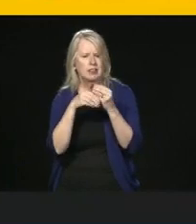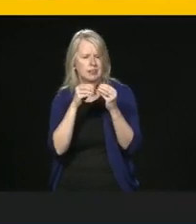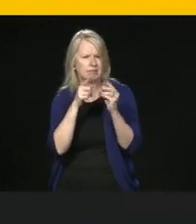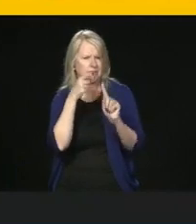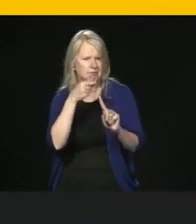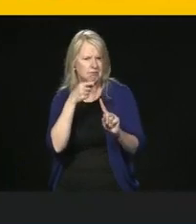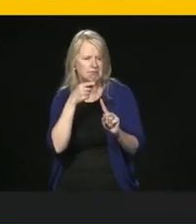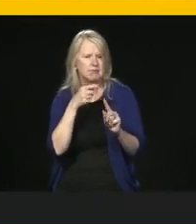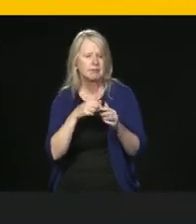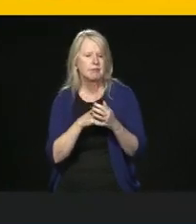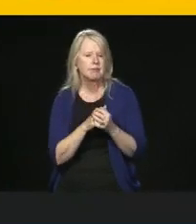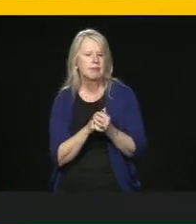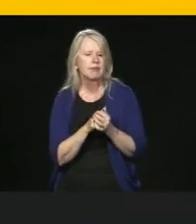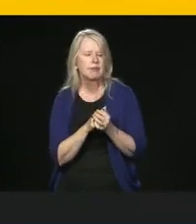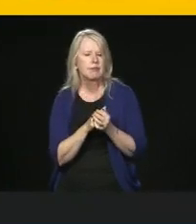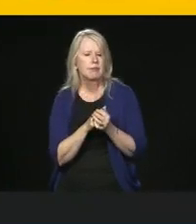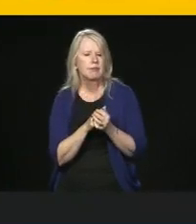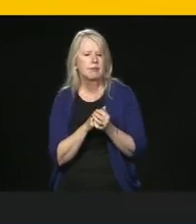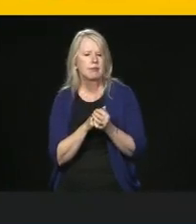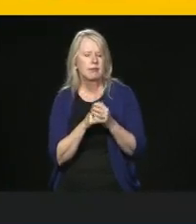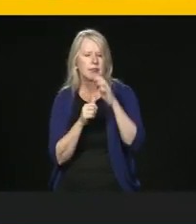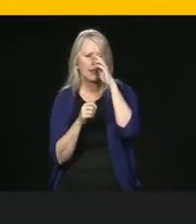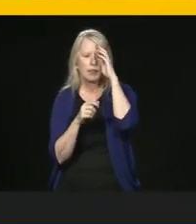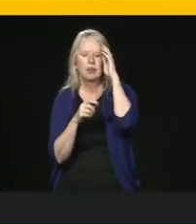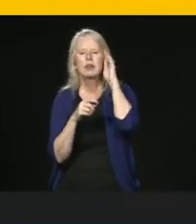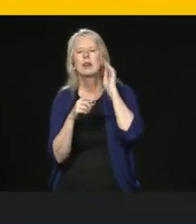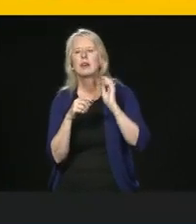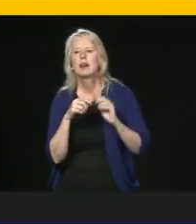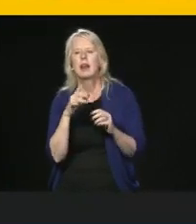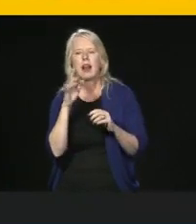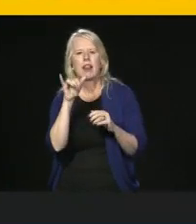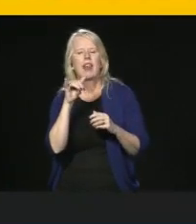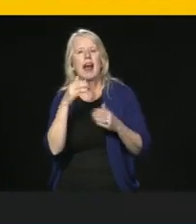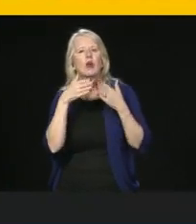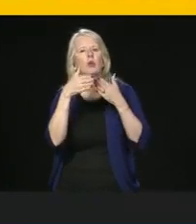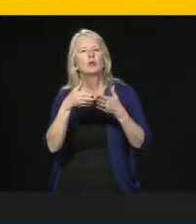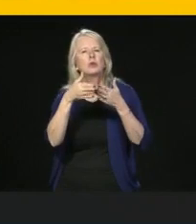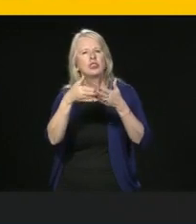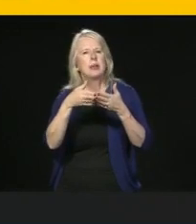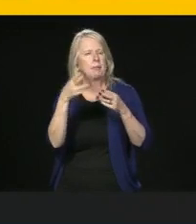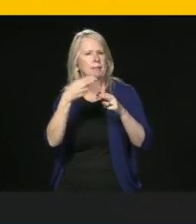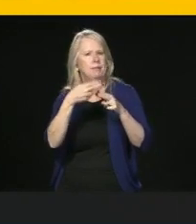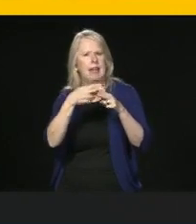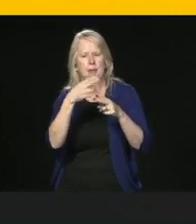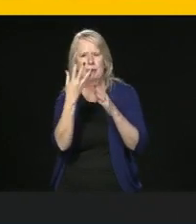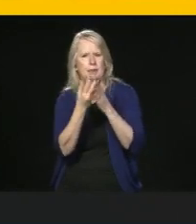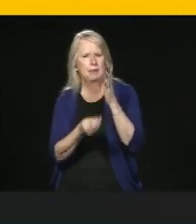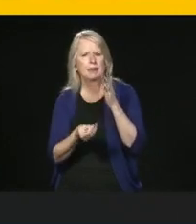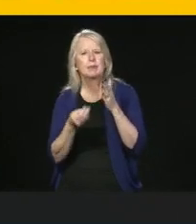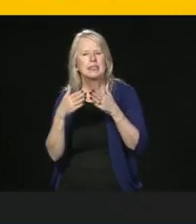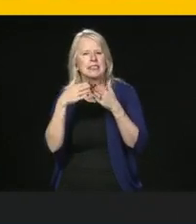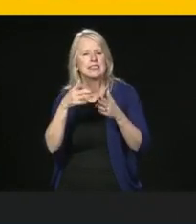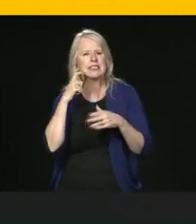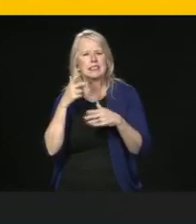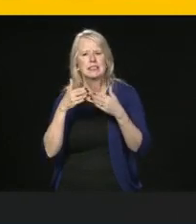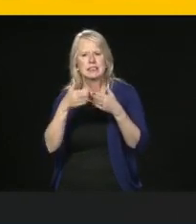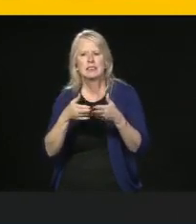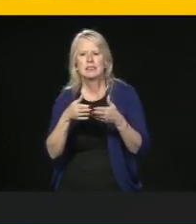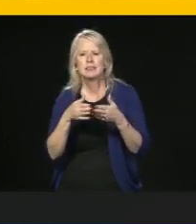Luminosa cruise ship that docked in Marseille, I think, a couple of days ago, all those people flew